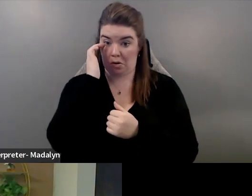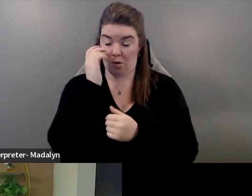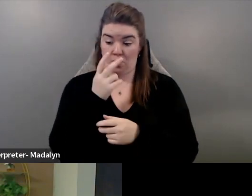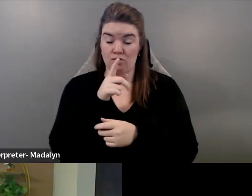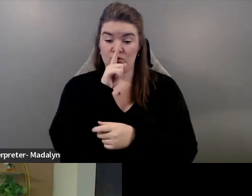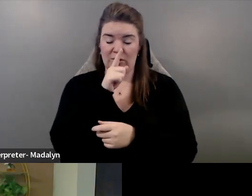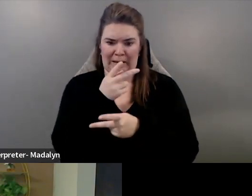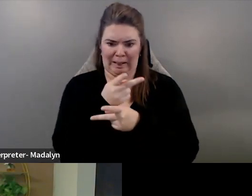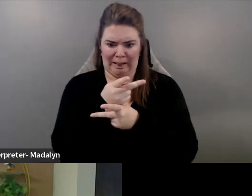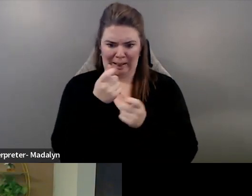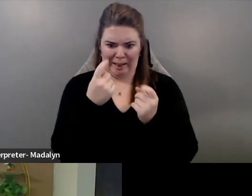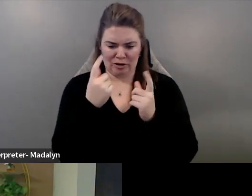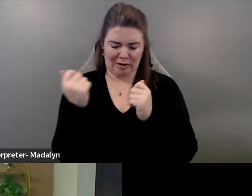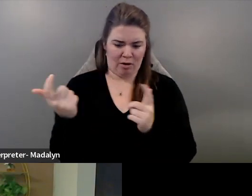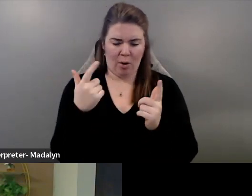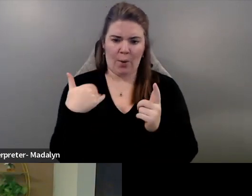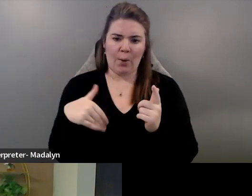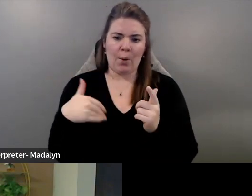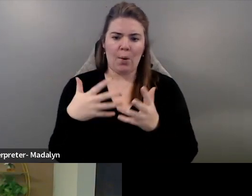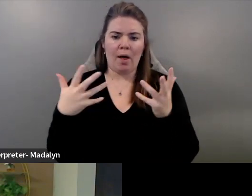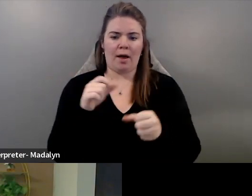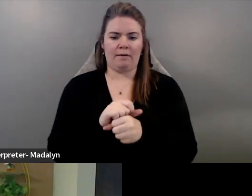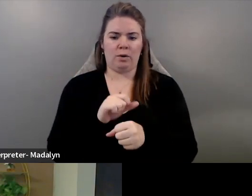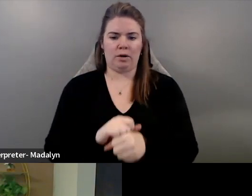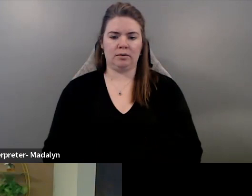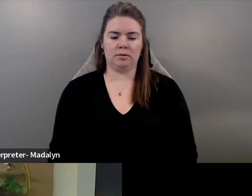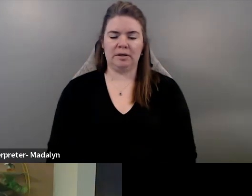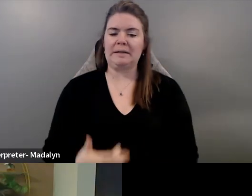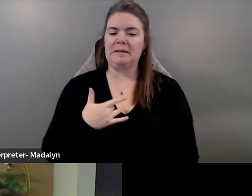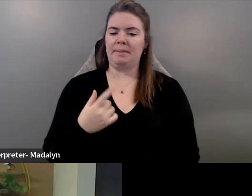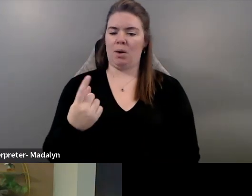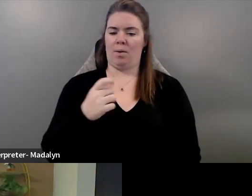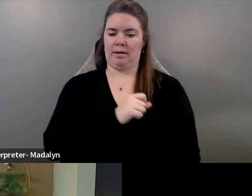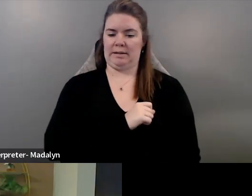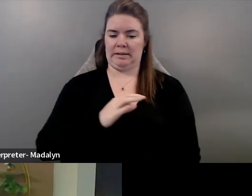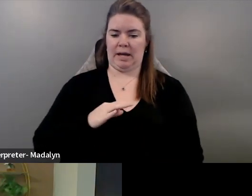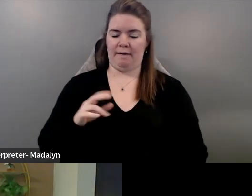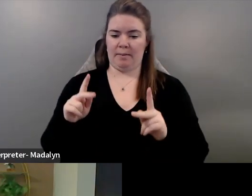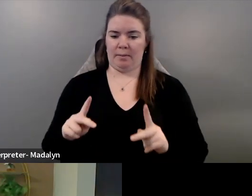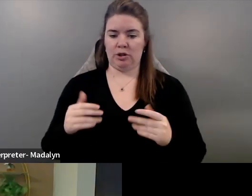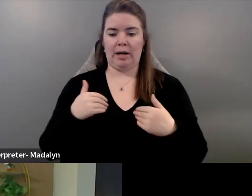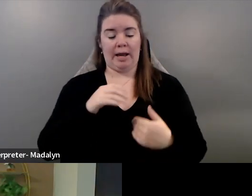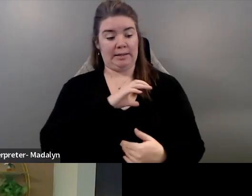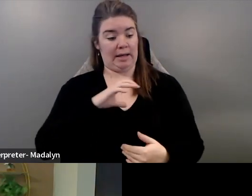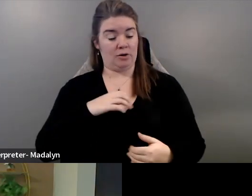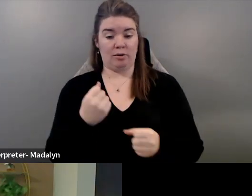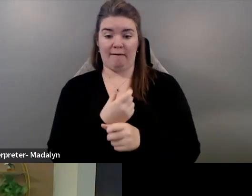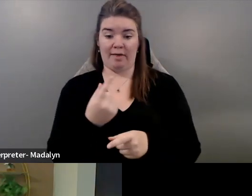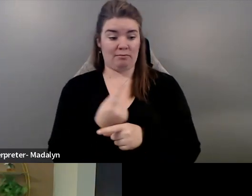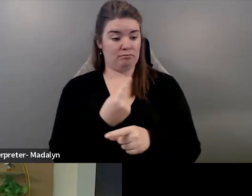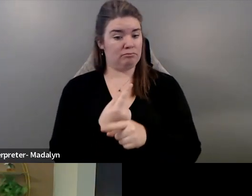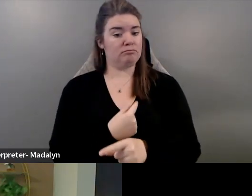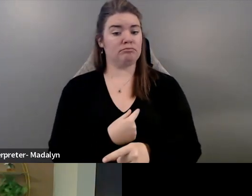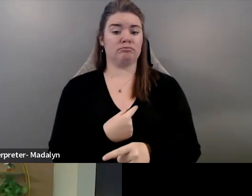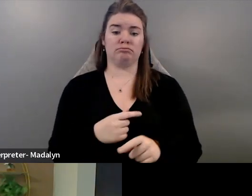So most SILCs will have at least one staff person, making sure the council has the right people, keeping them well trained,